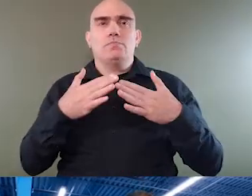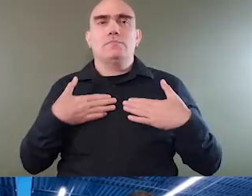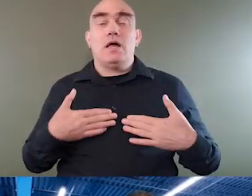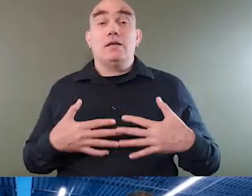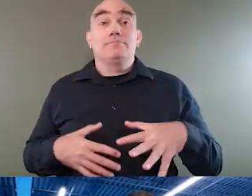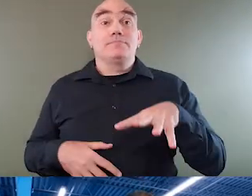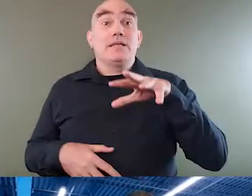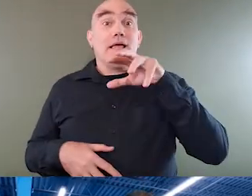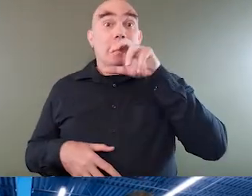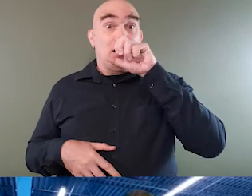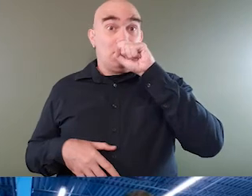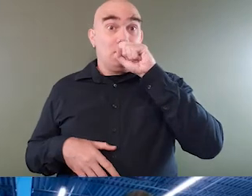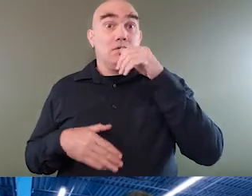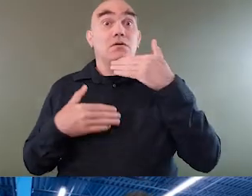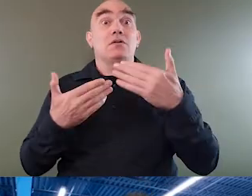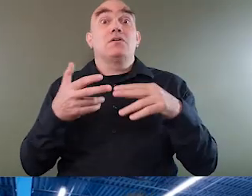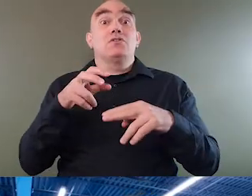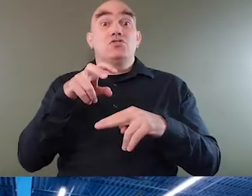Inhale, chair.